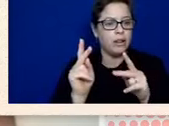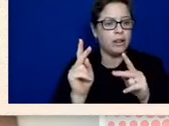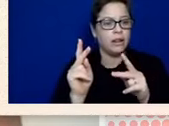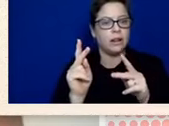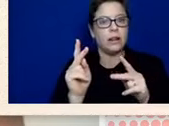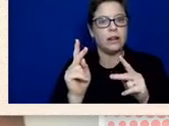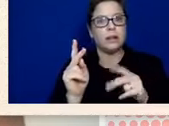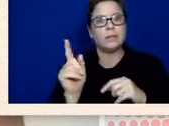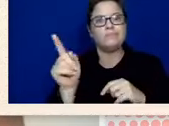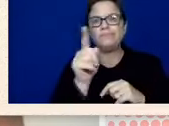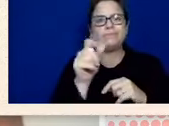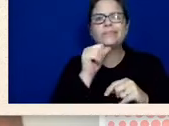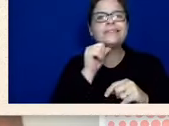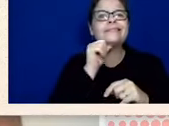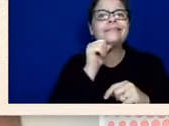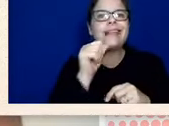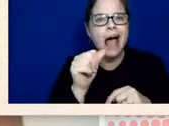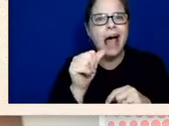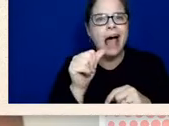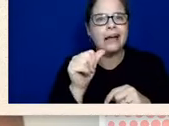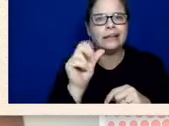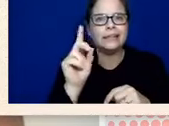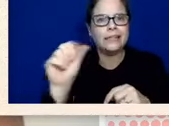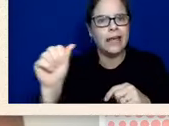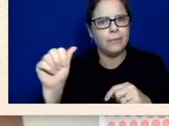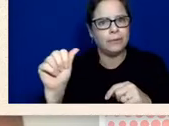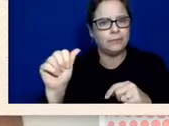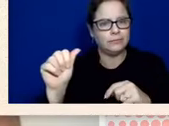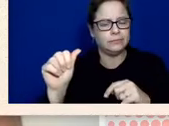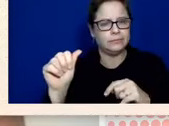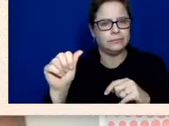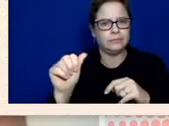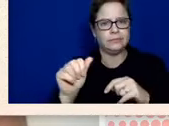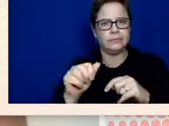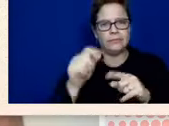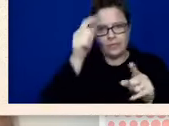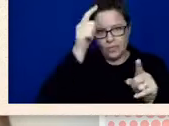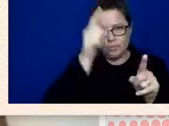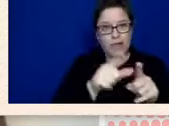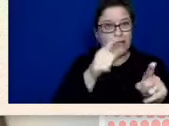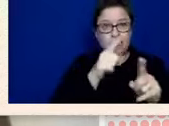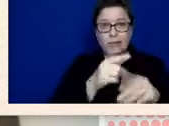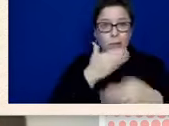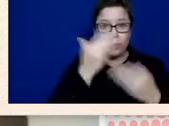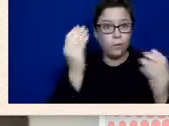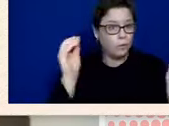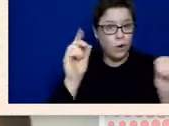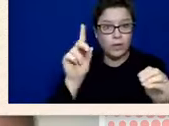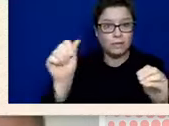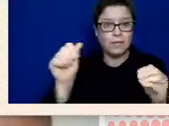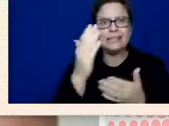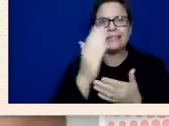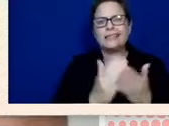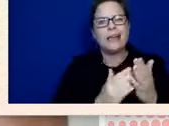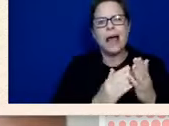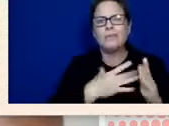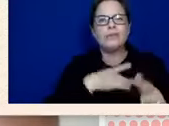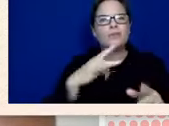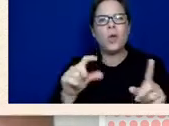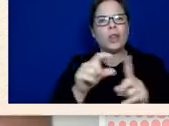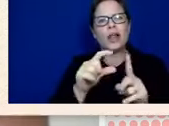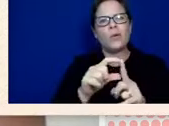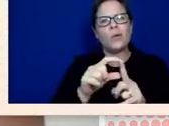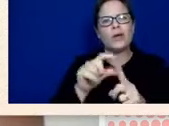are non-disabled, um, they don't certain people, they don't like the term special needs. It's